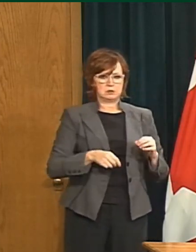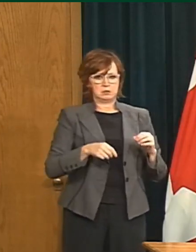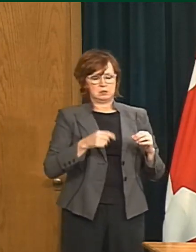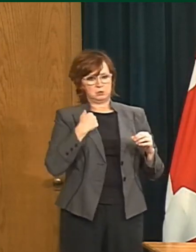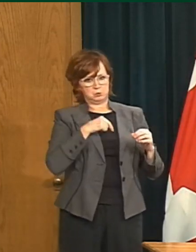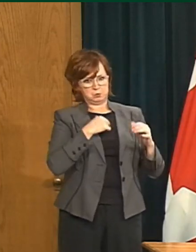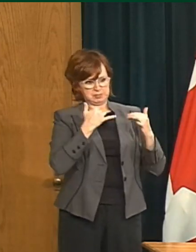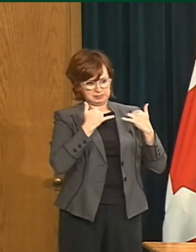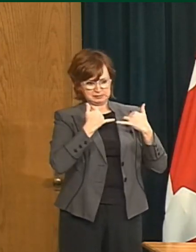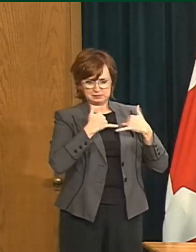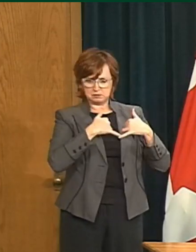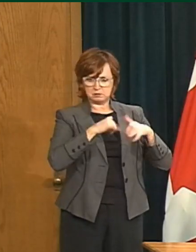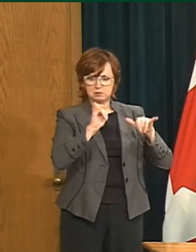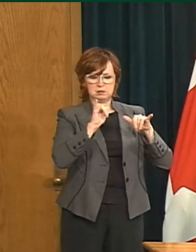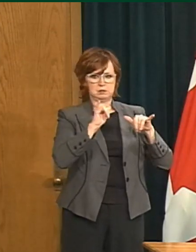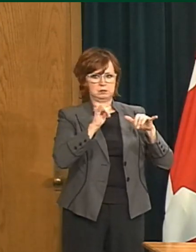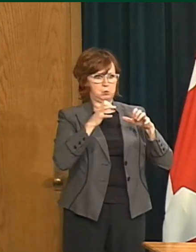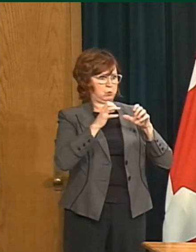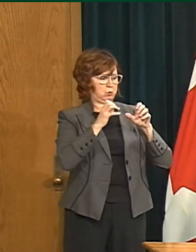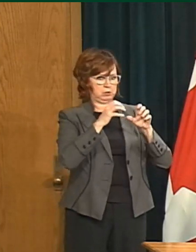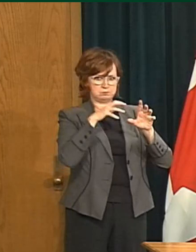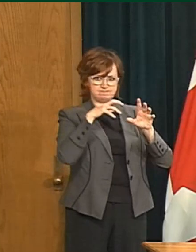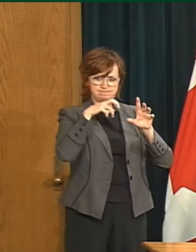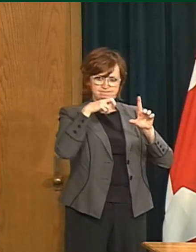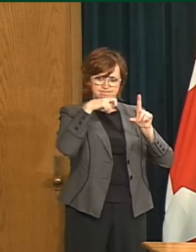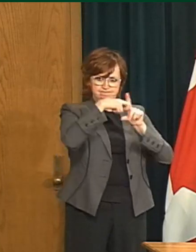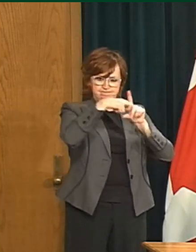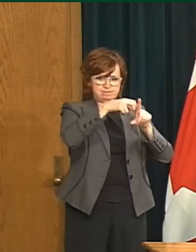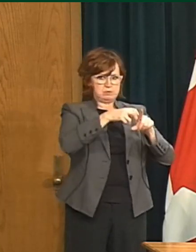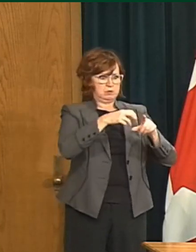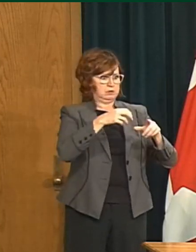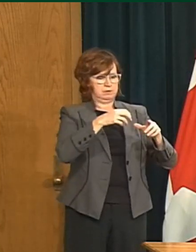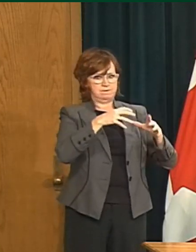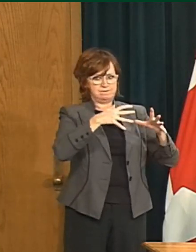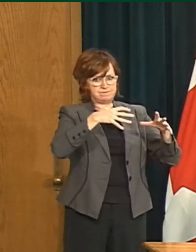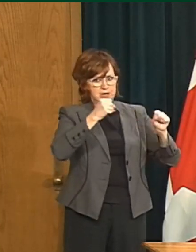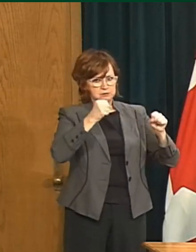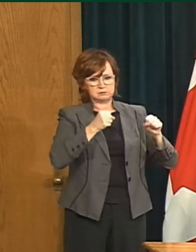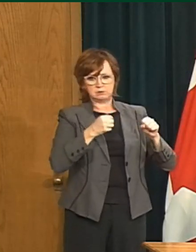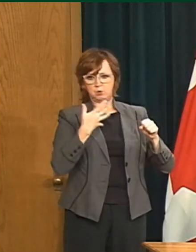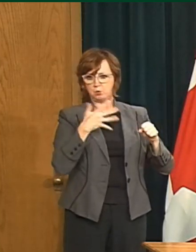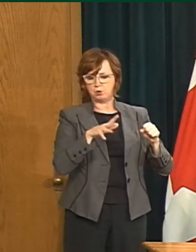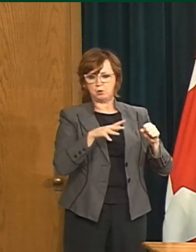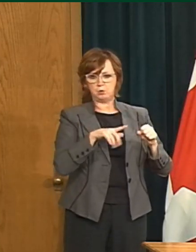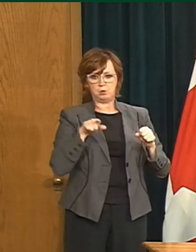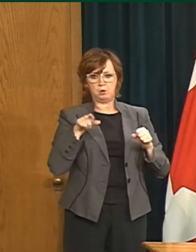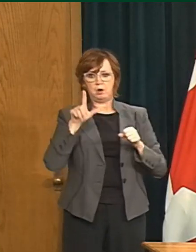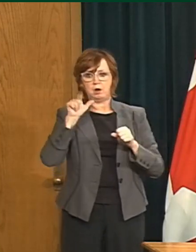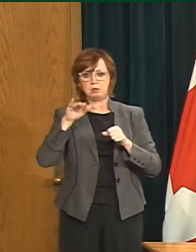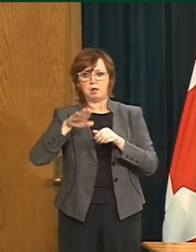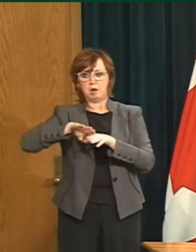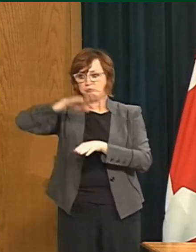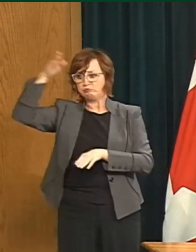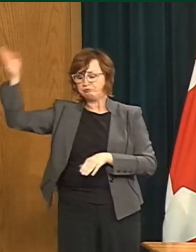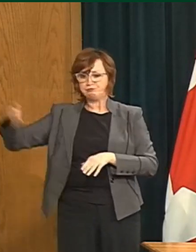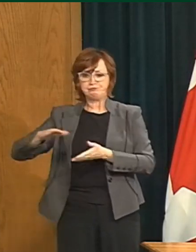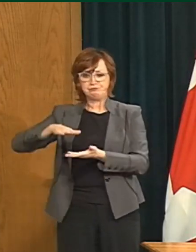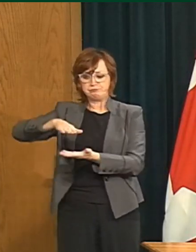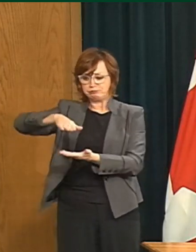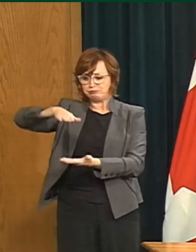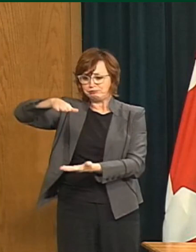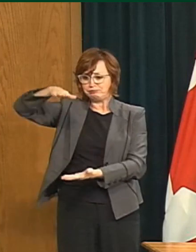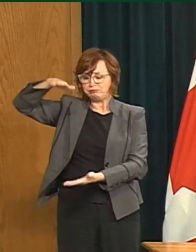to increase that capacity to the highest level possible, not only so that we can hold back